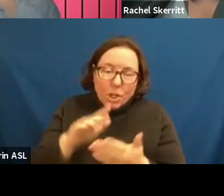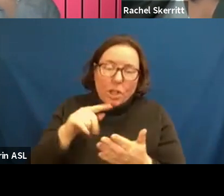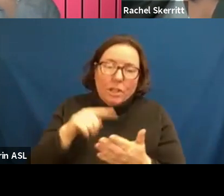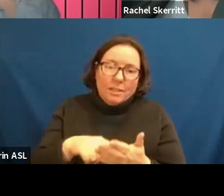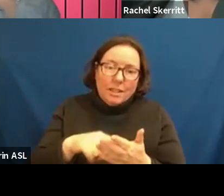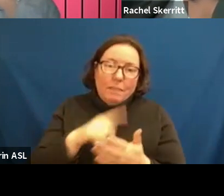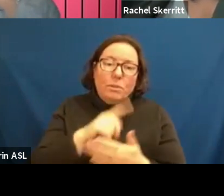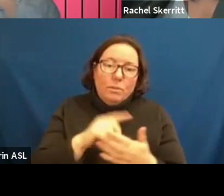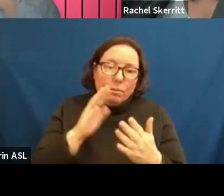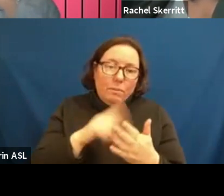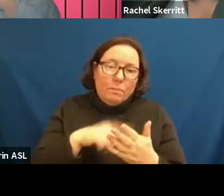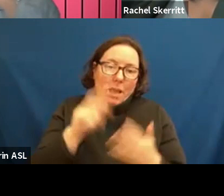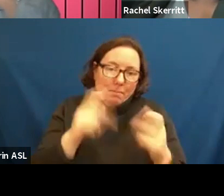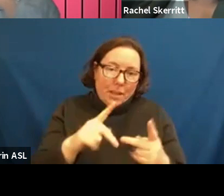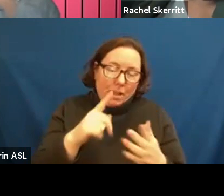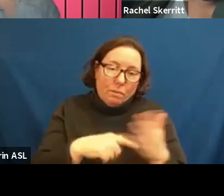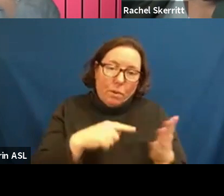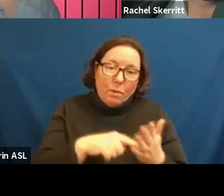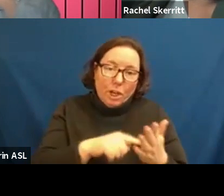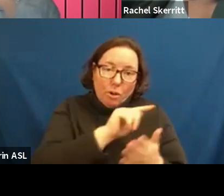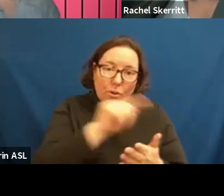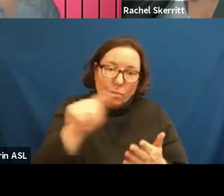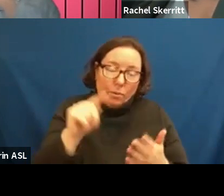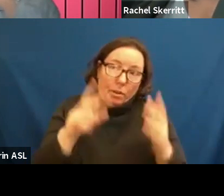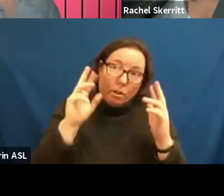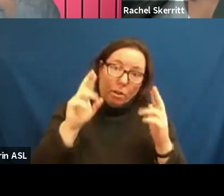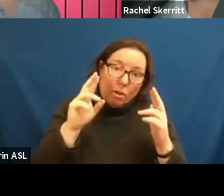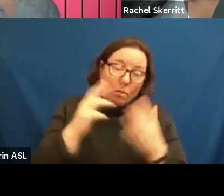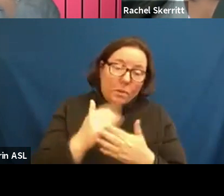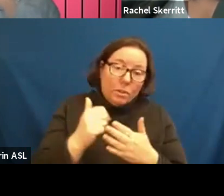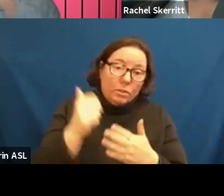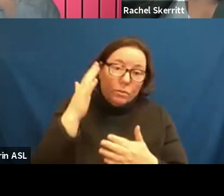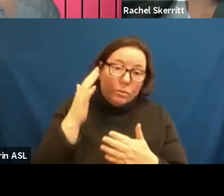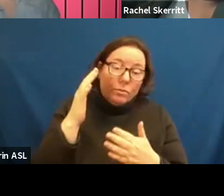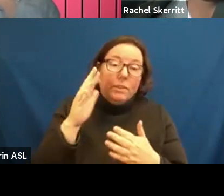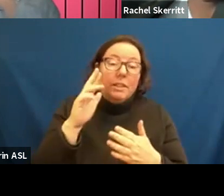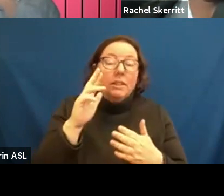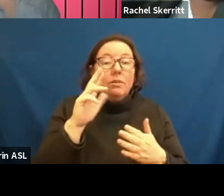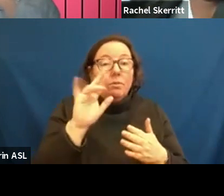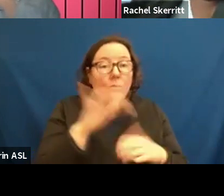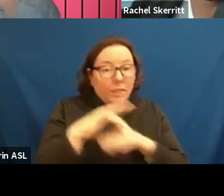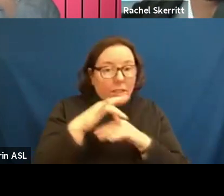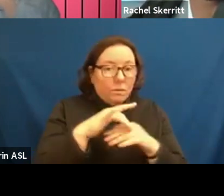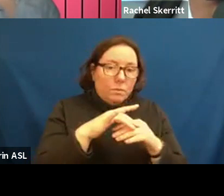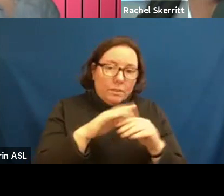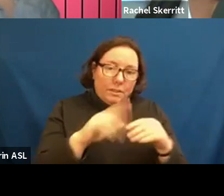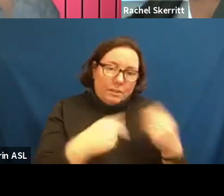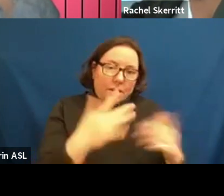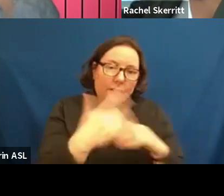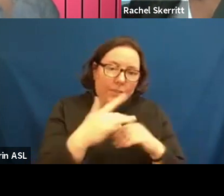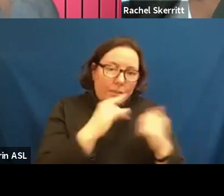look forward to a day when access to resource-rich schools for their children is treated as a right of all Boston families and not a luxury for a few. Thank you.